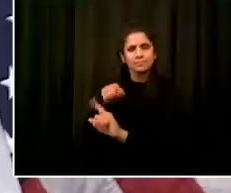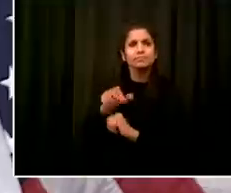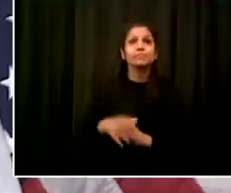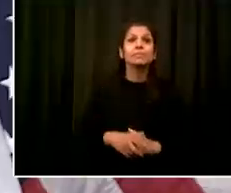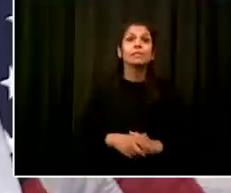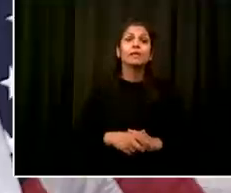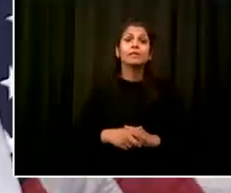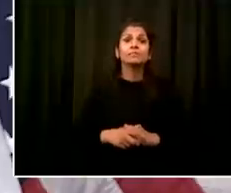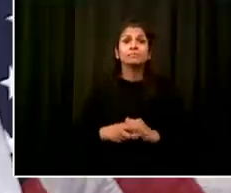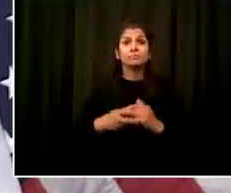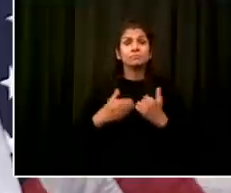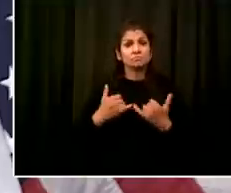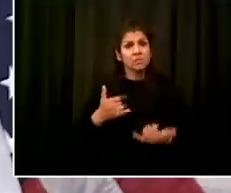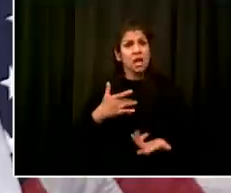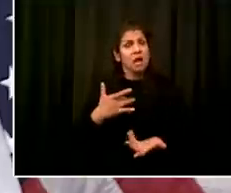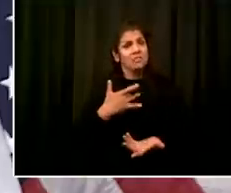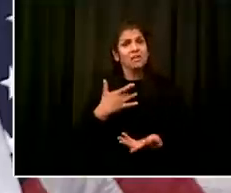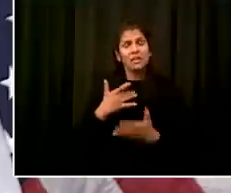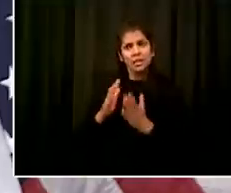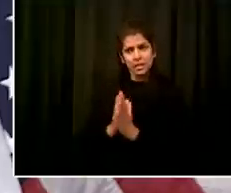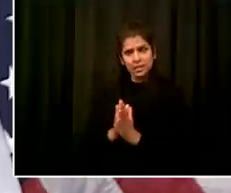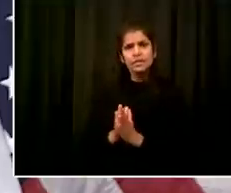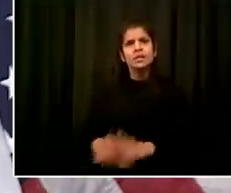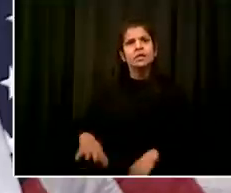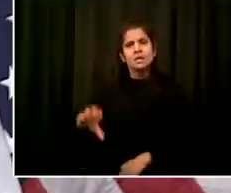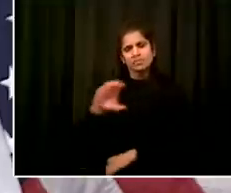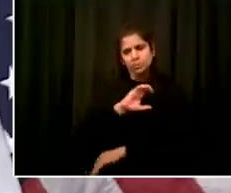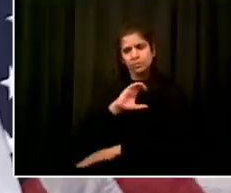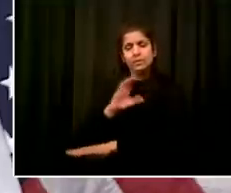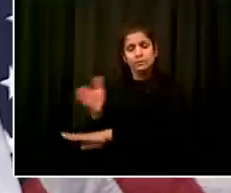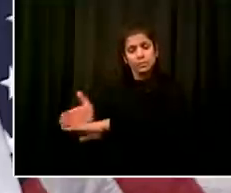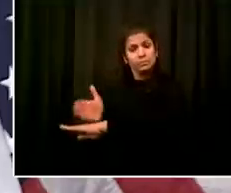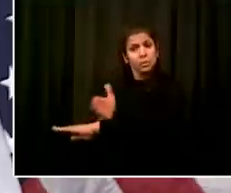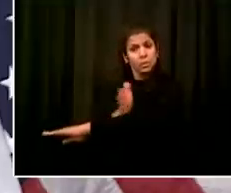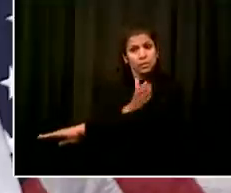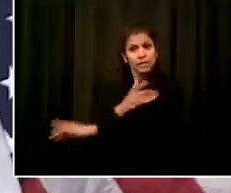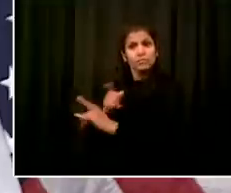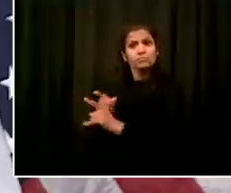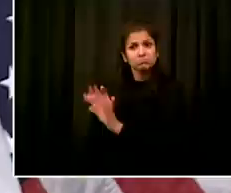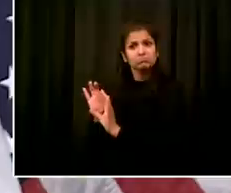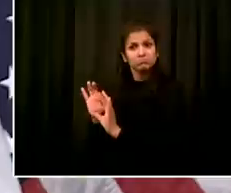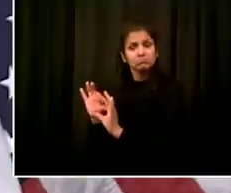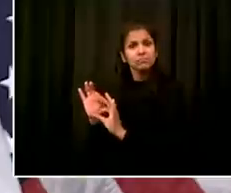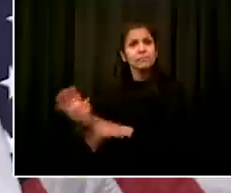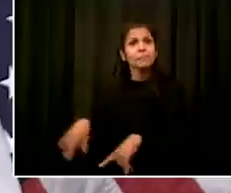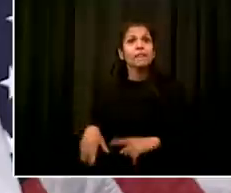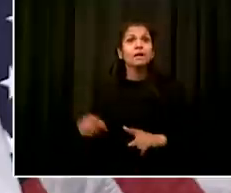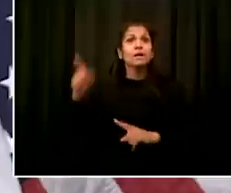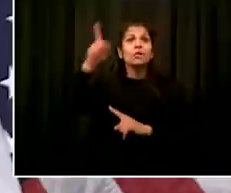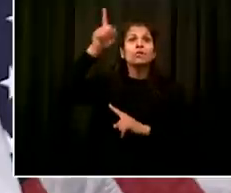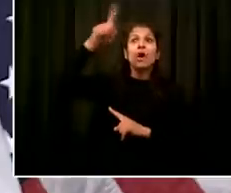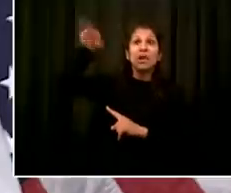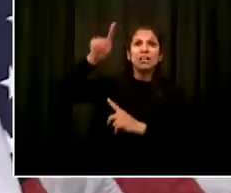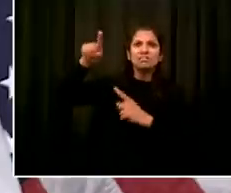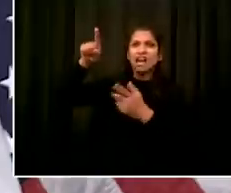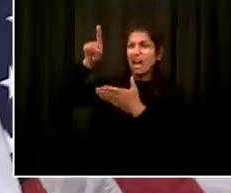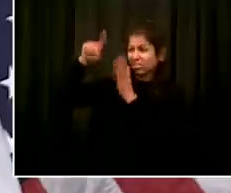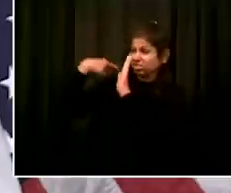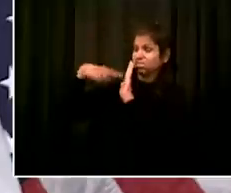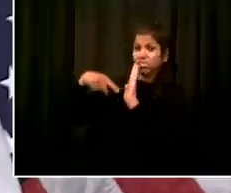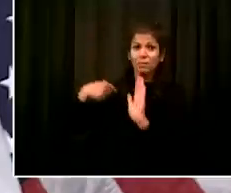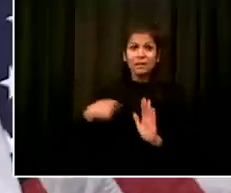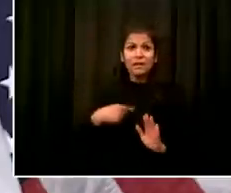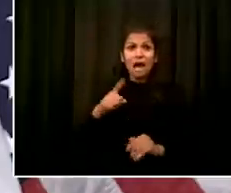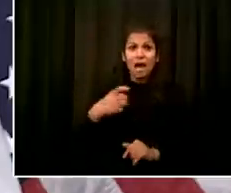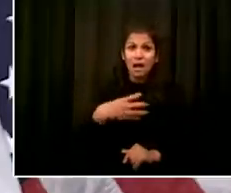police, I would say that is not the way forward. At some point in our history, we may be in a very different situation.